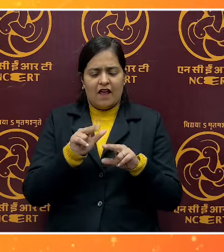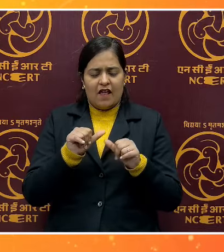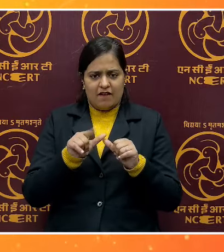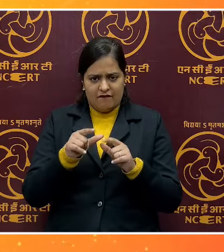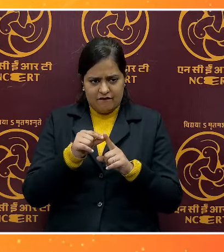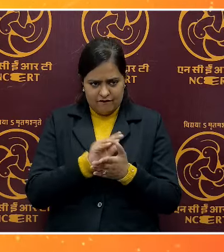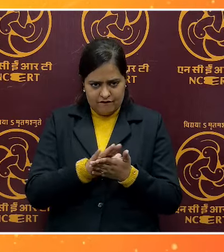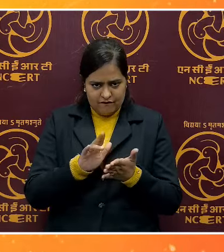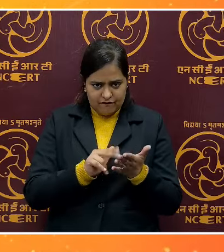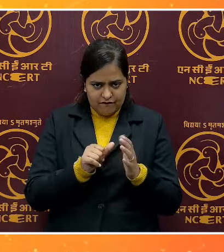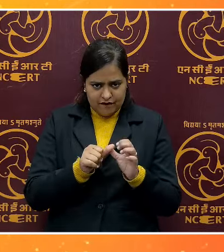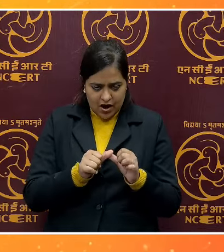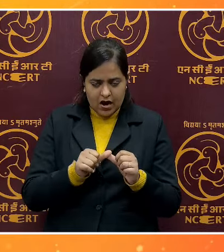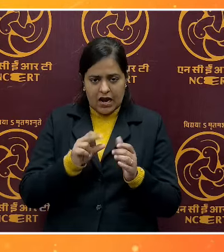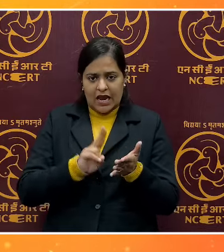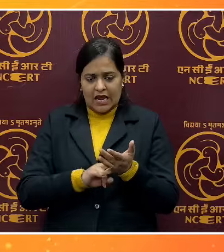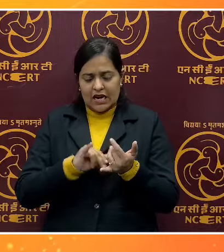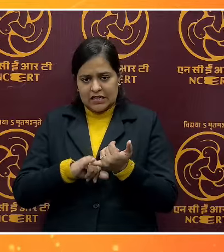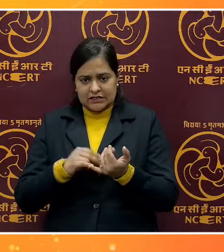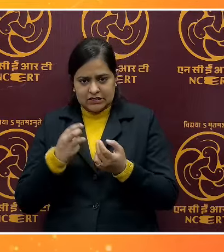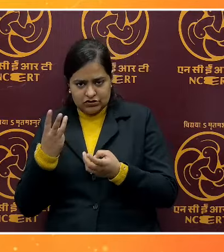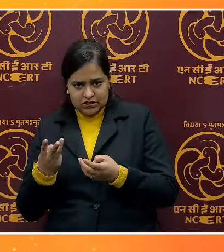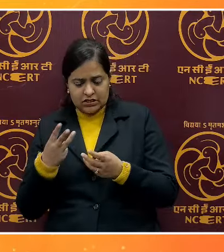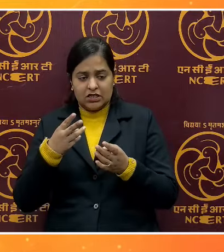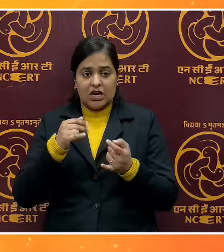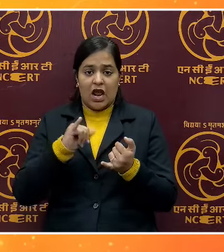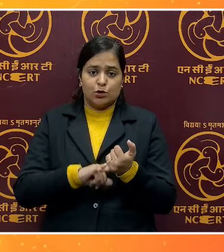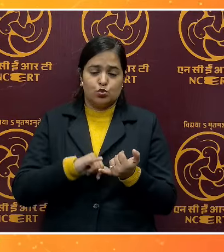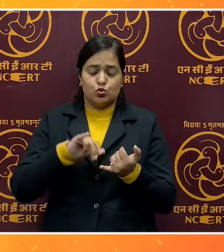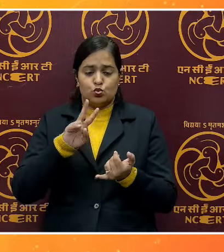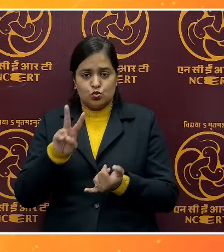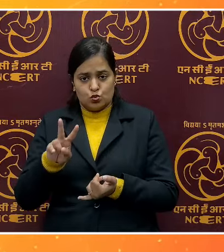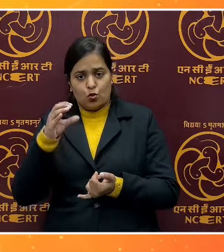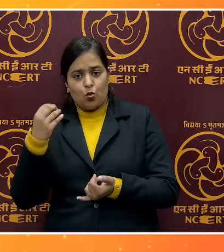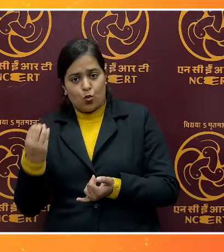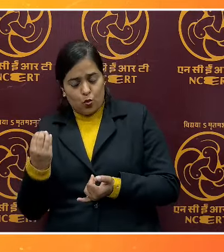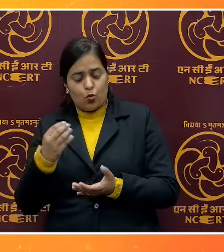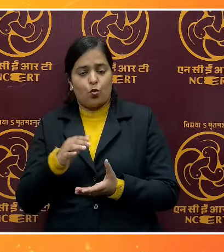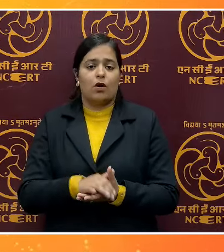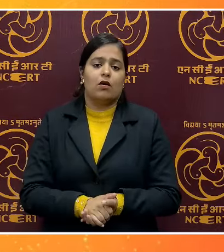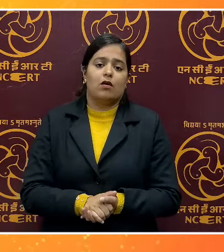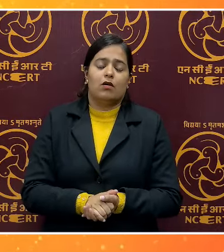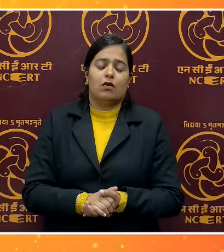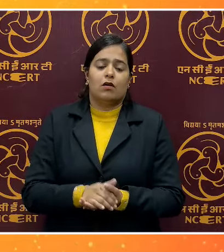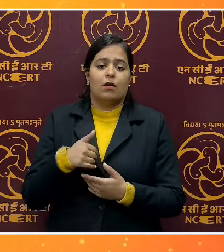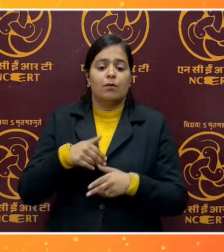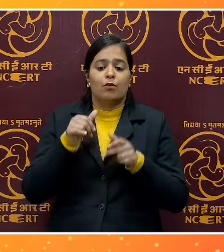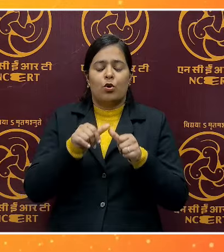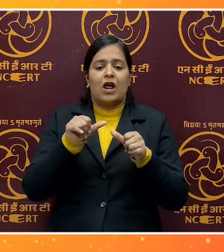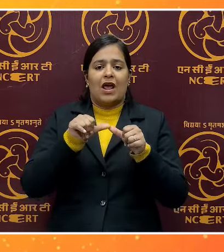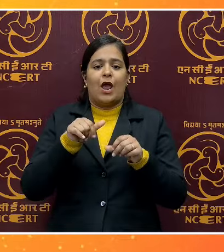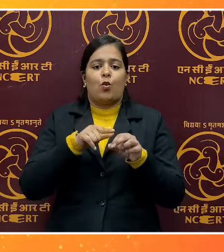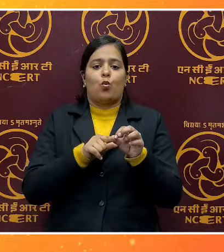for NH3. It means that whenever the H2O is coming, we have to write aqua, not